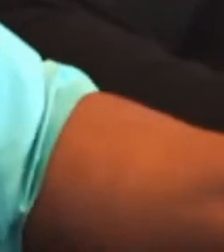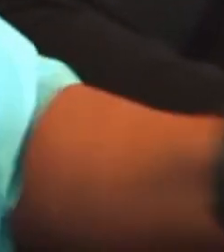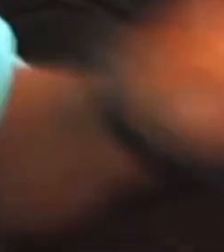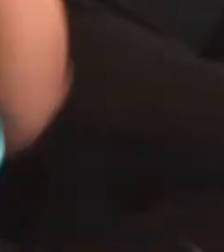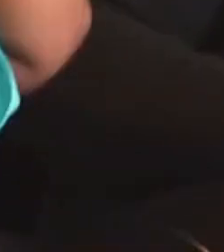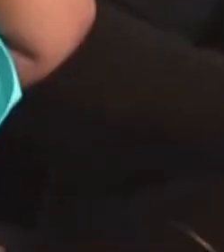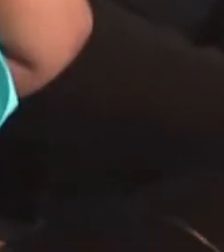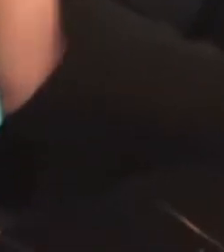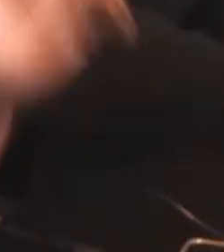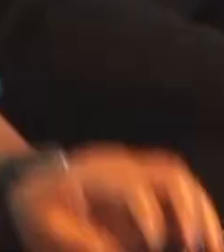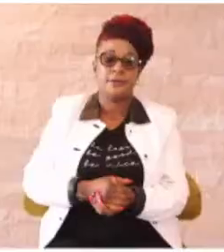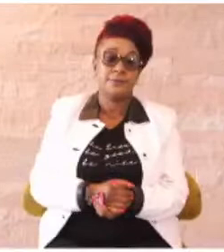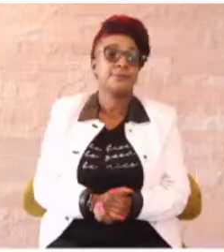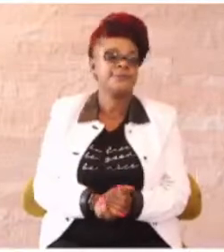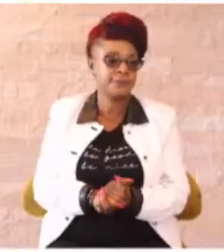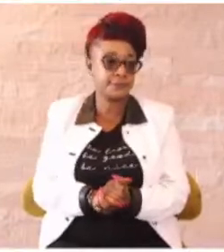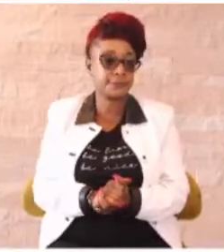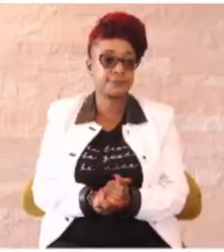Okay, good morning.